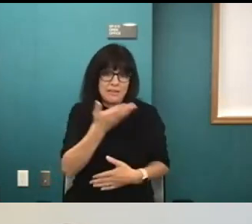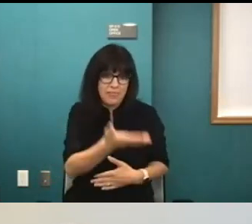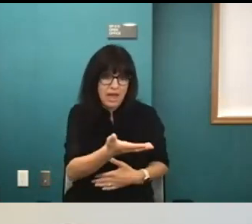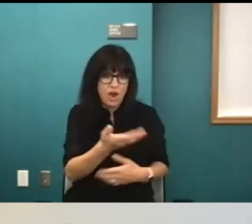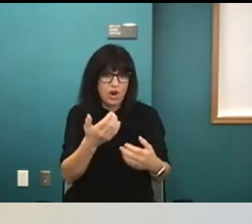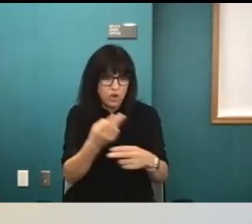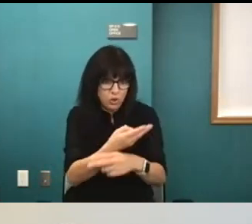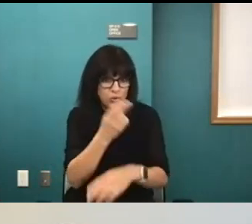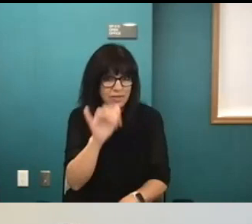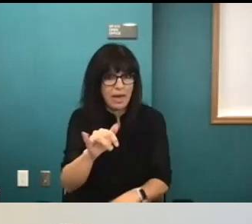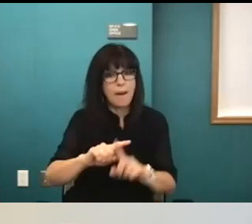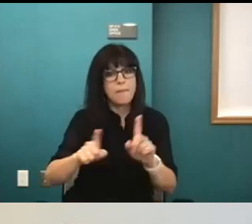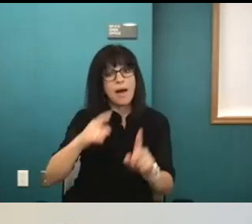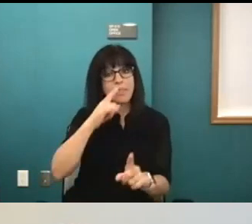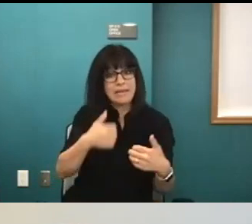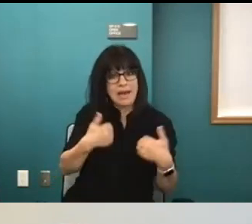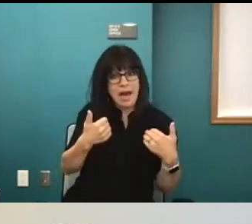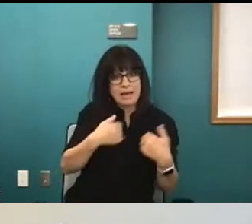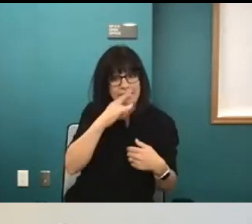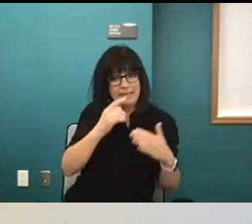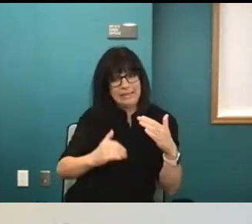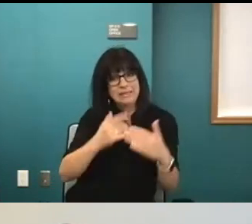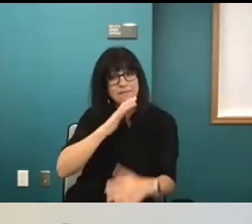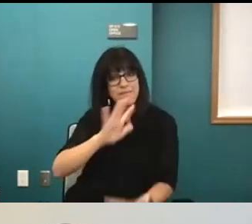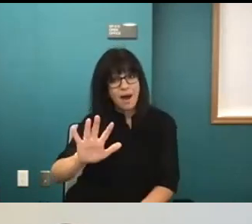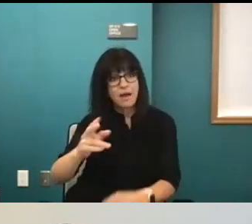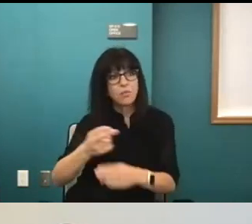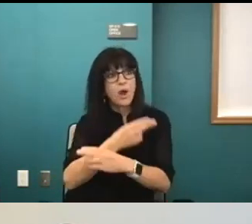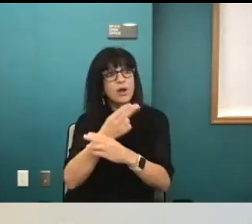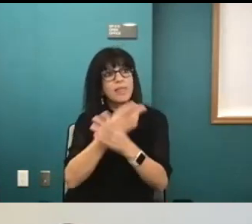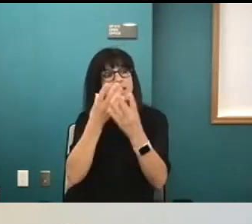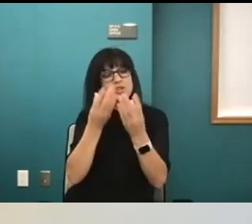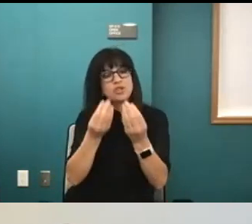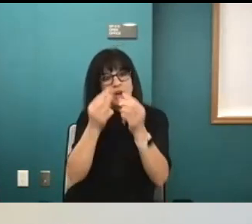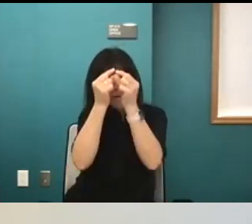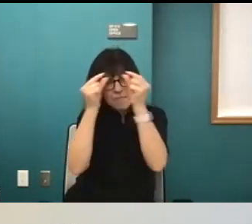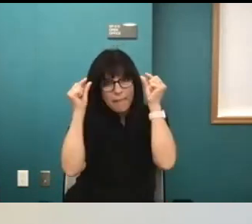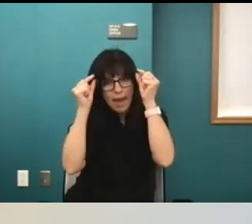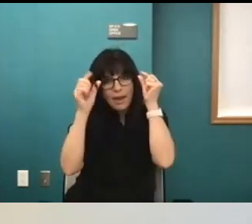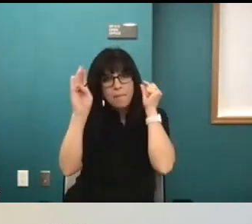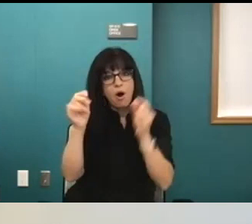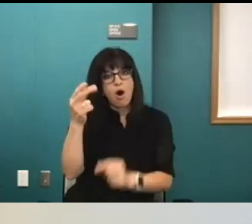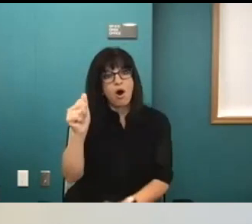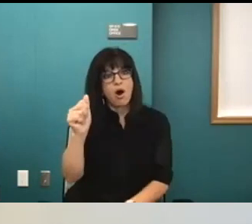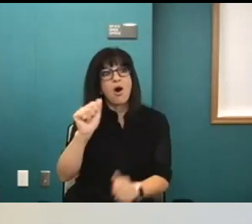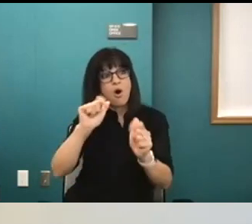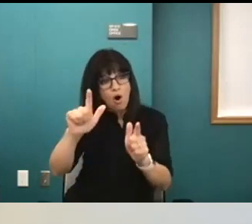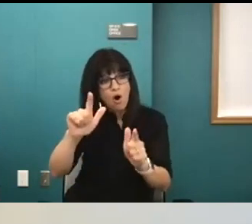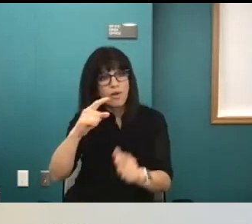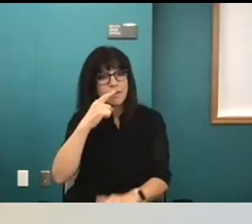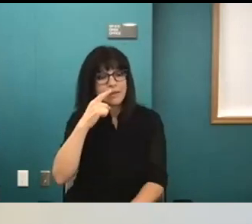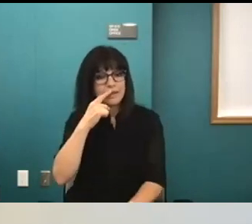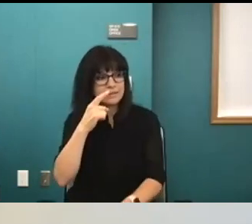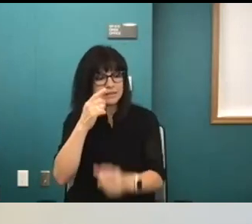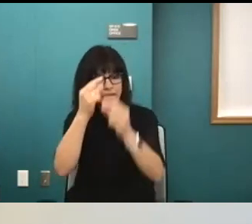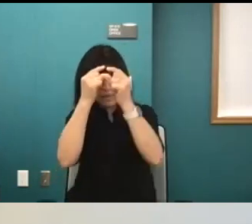that my kiddos, particularly younger kiddos under 5 who were wearing the soft band Bahas, every single kid would come in, the band placement